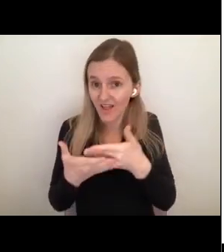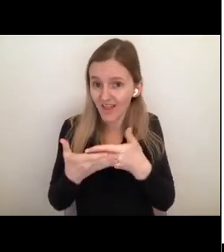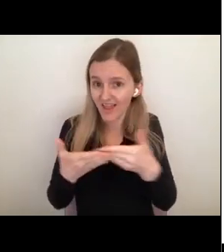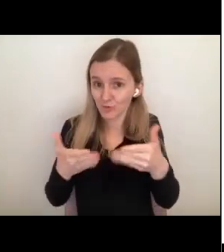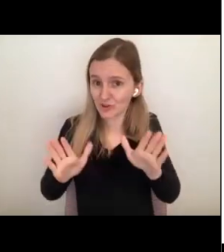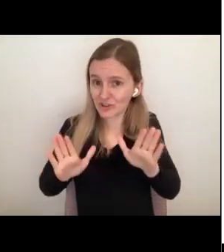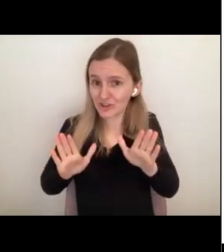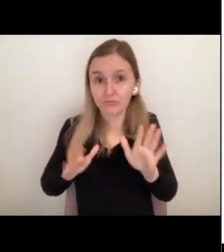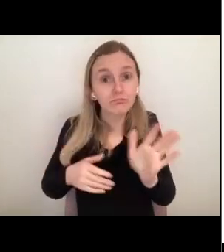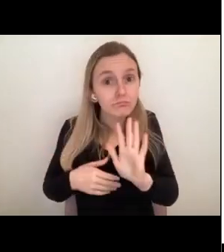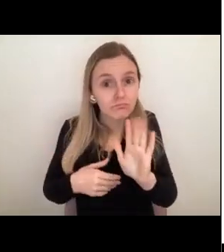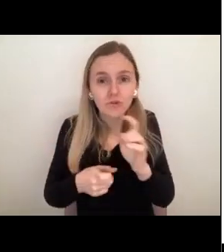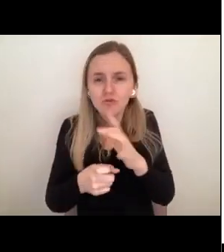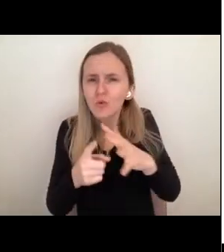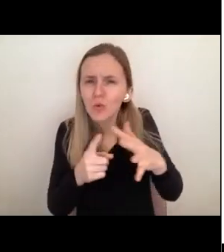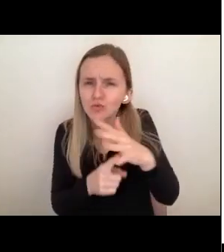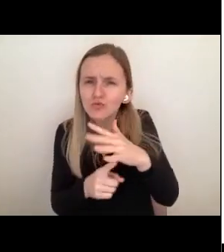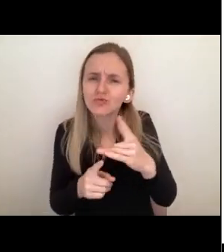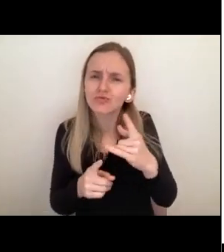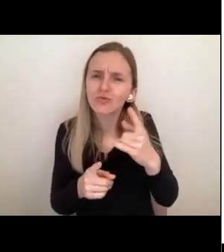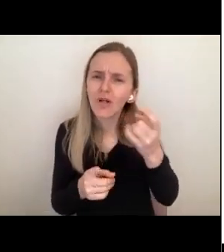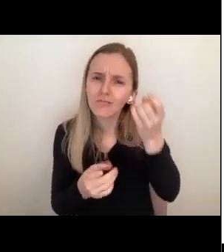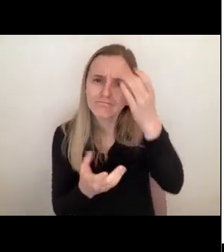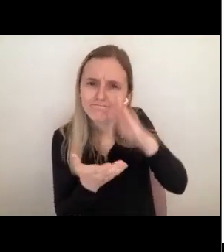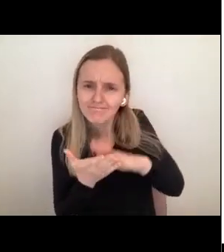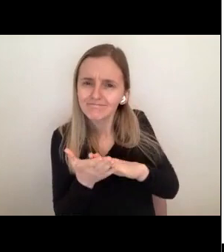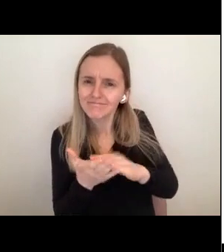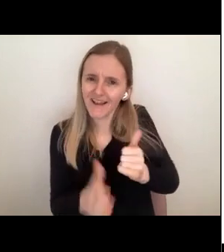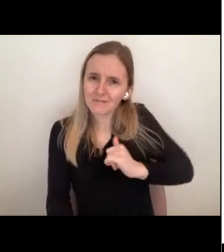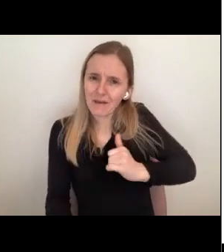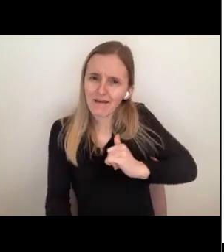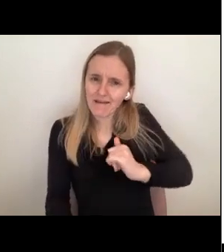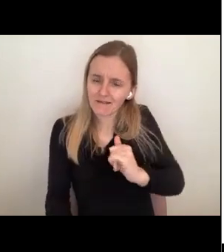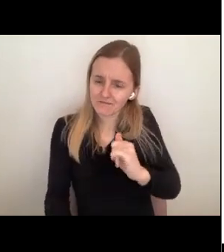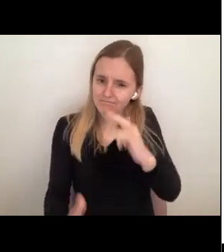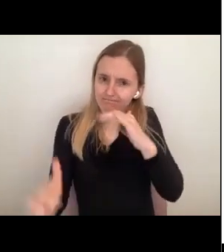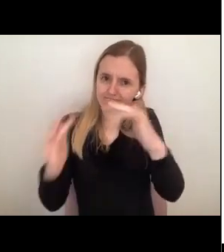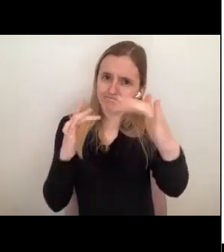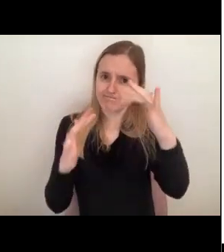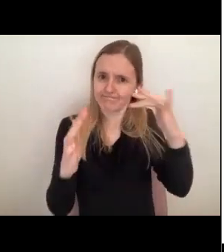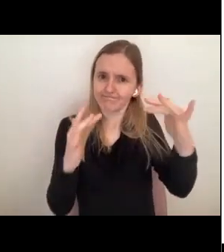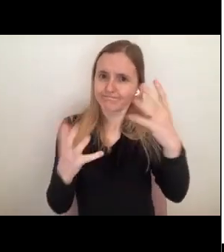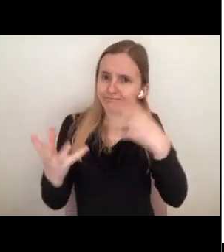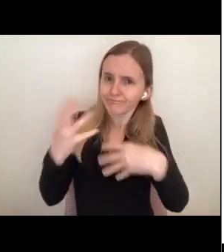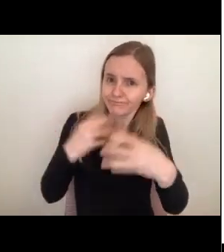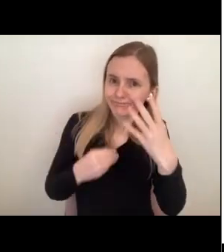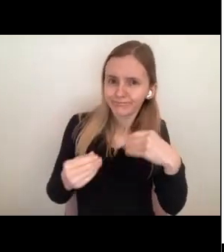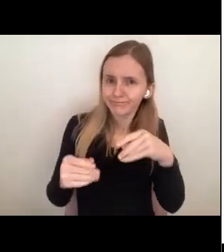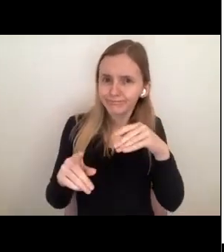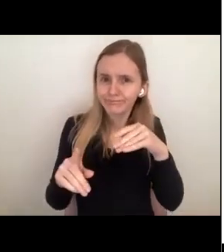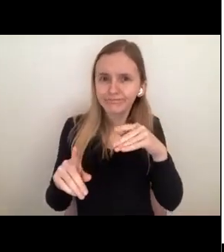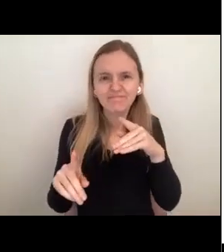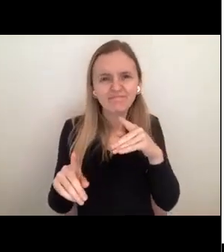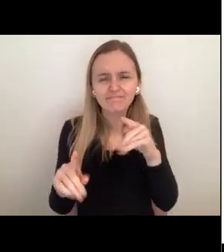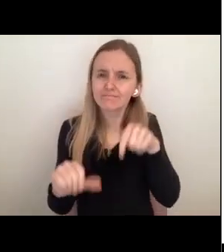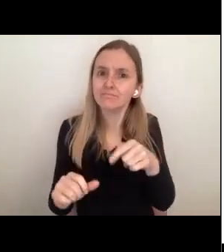our expectations, our ideas of what a successful communication